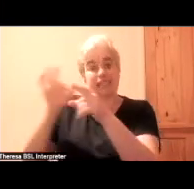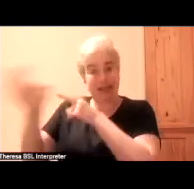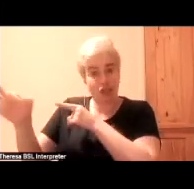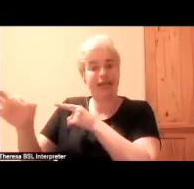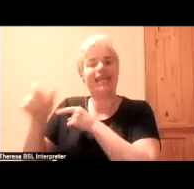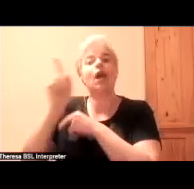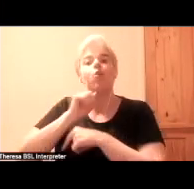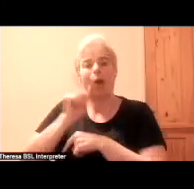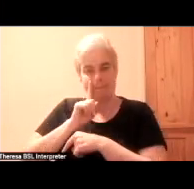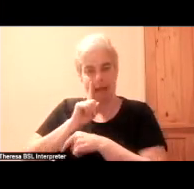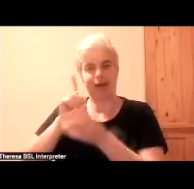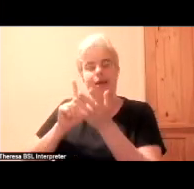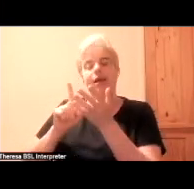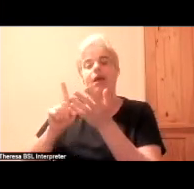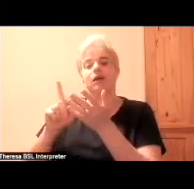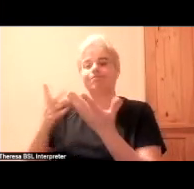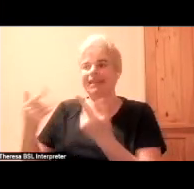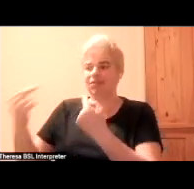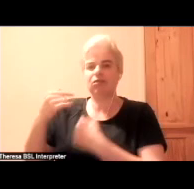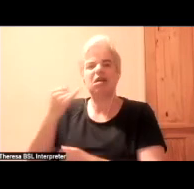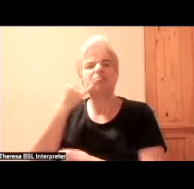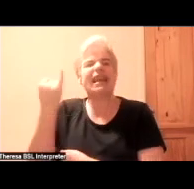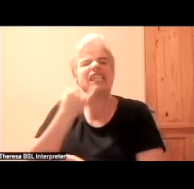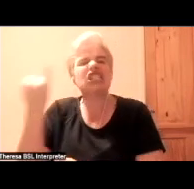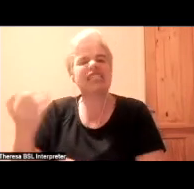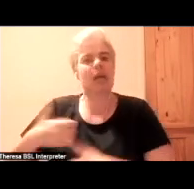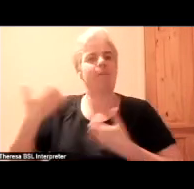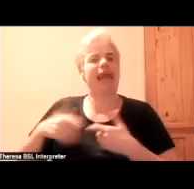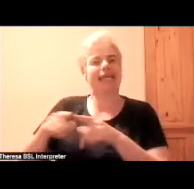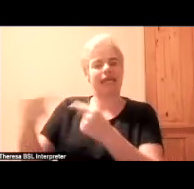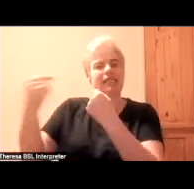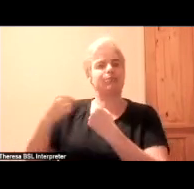women, are subject to malicious complaints and abuse.